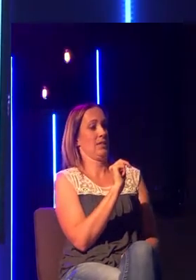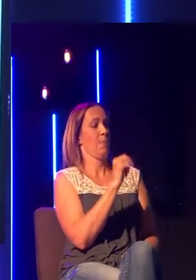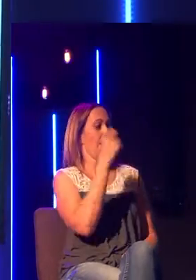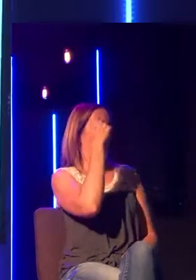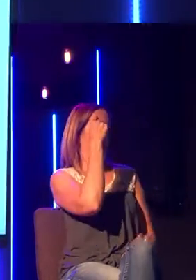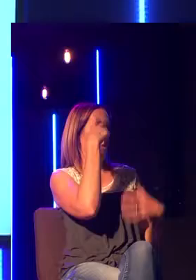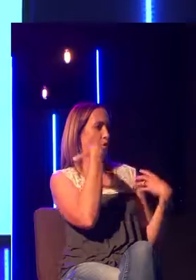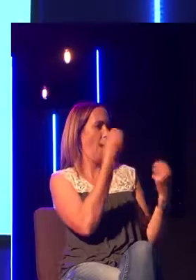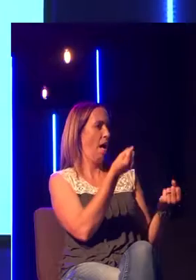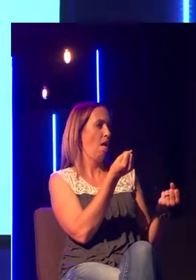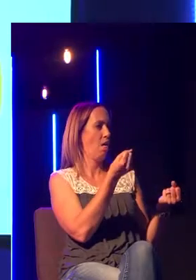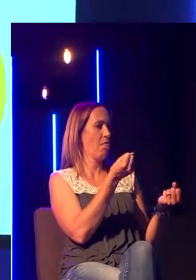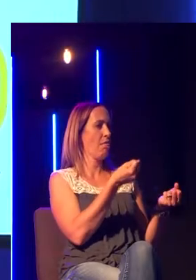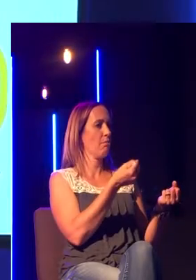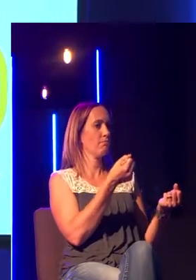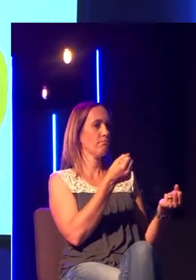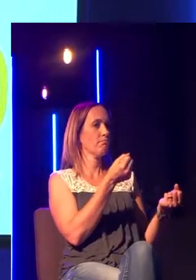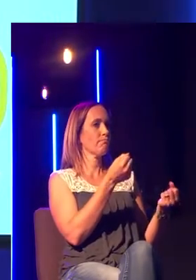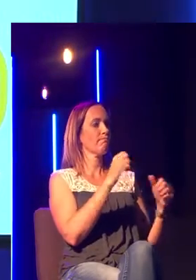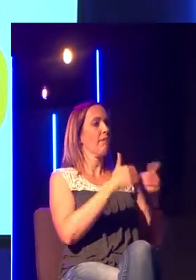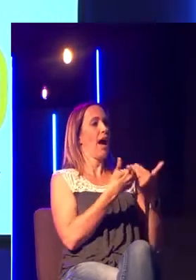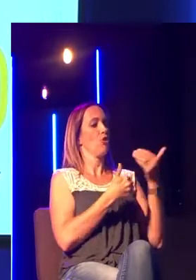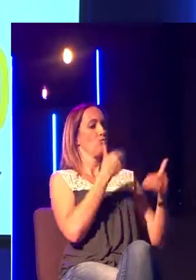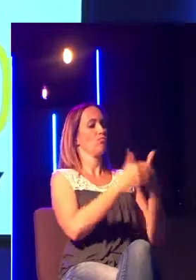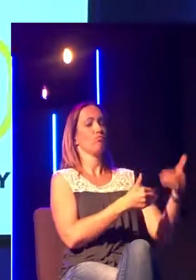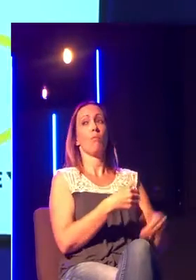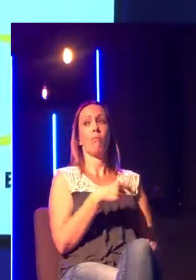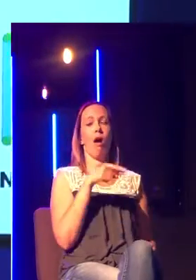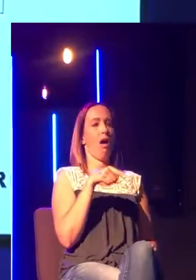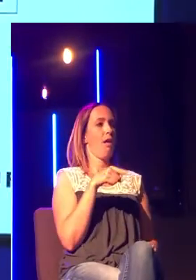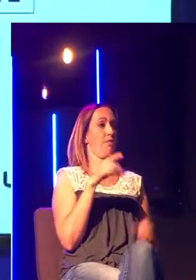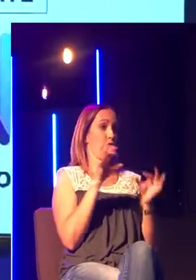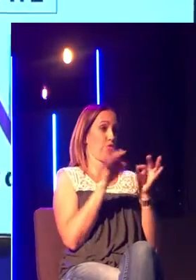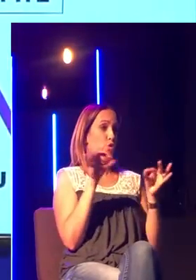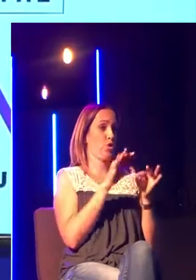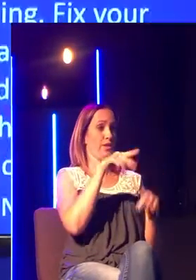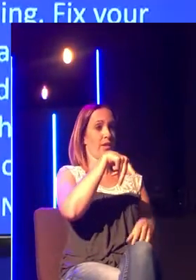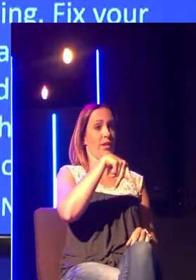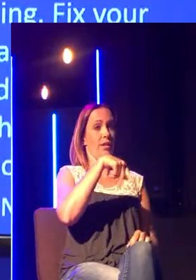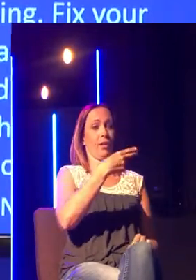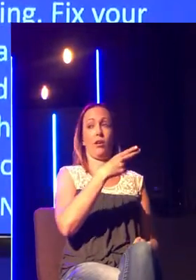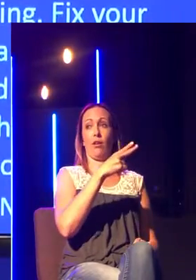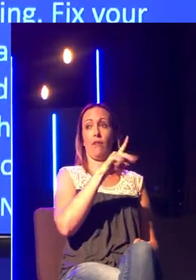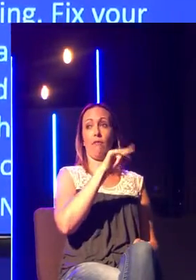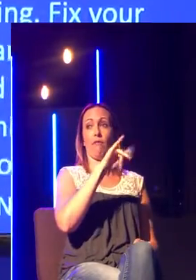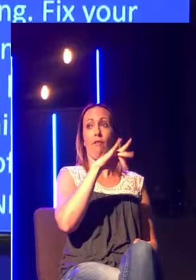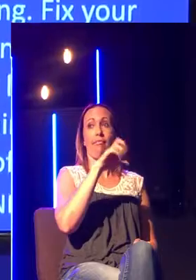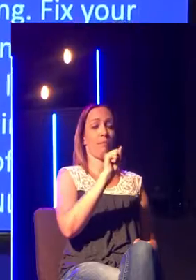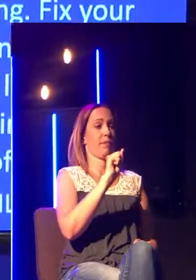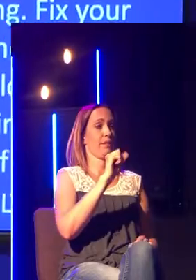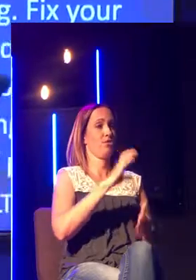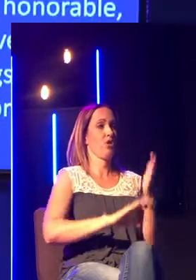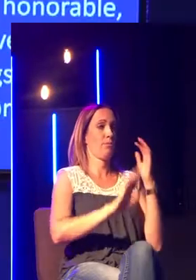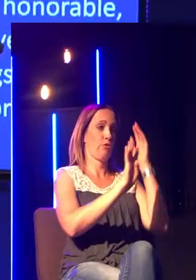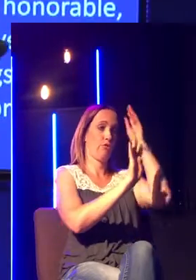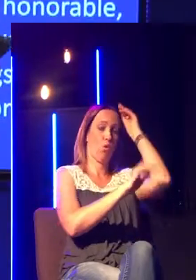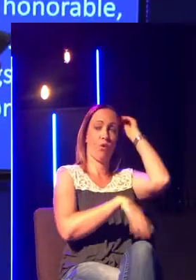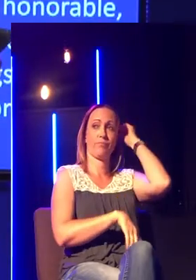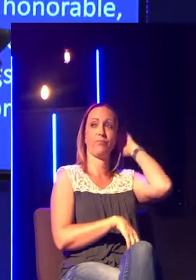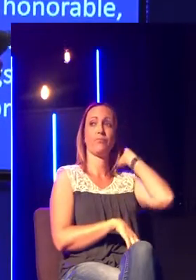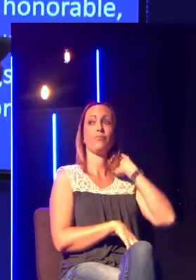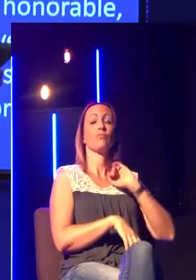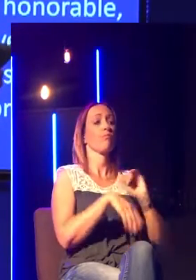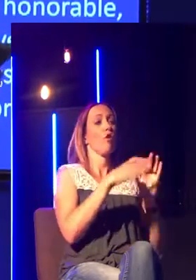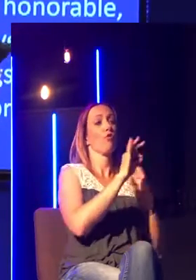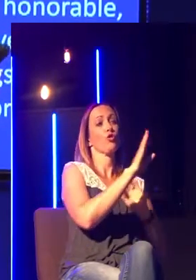mental health, and I want to focus again on this verse. I love this verse, Philippians 4, verse 4 and 8. It says this: